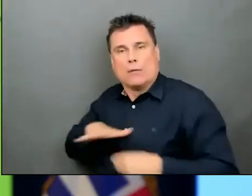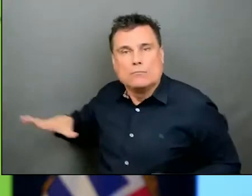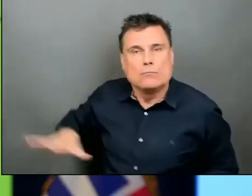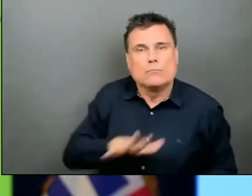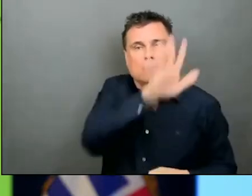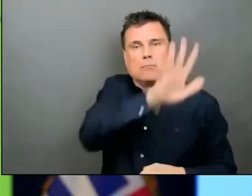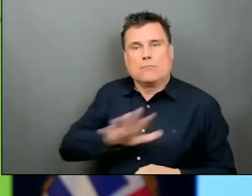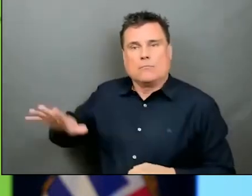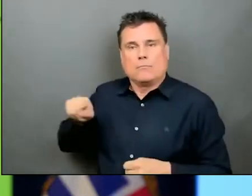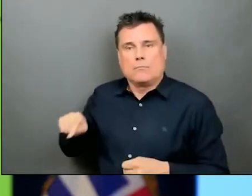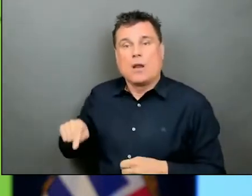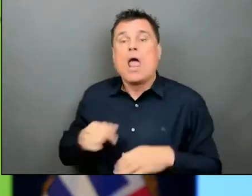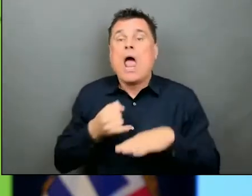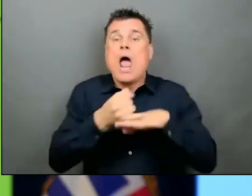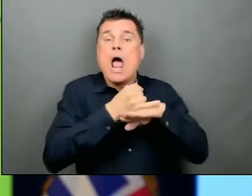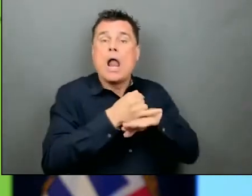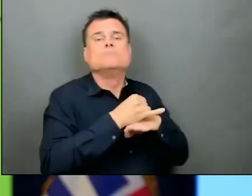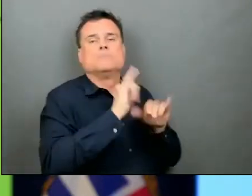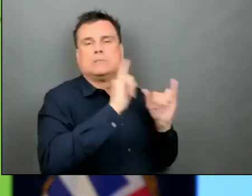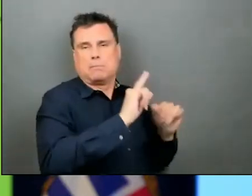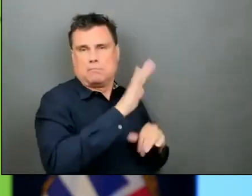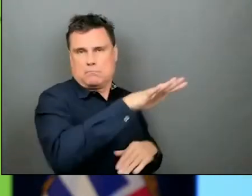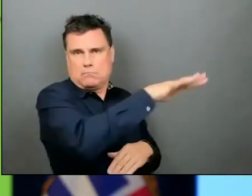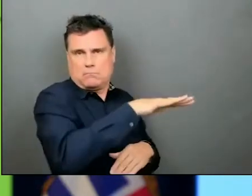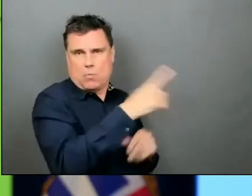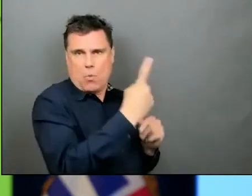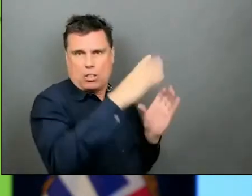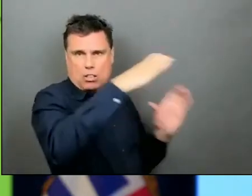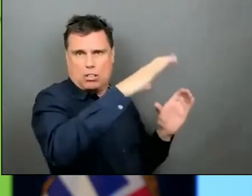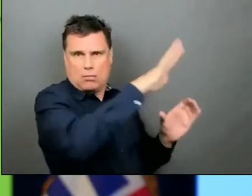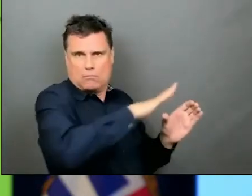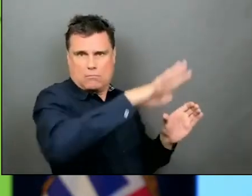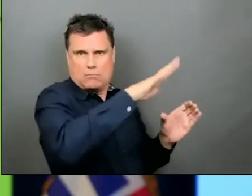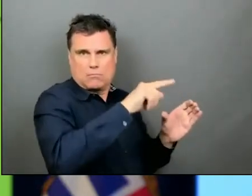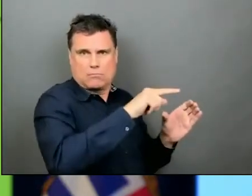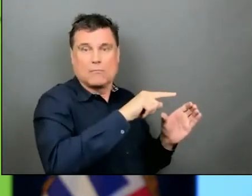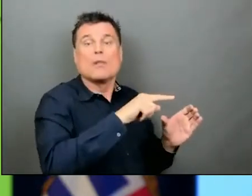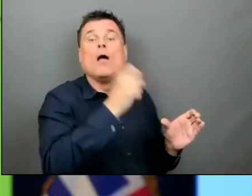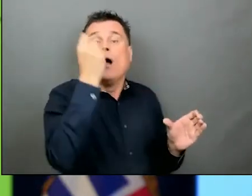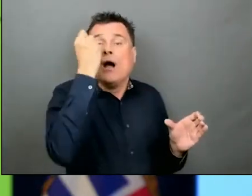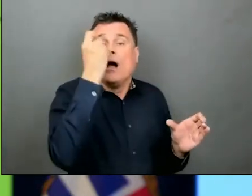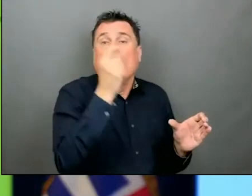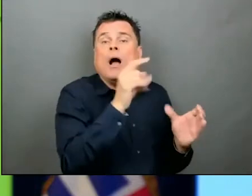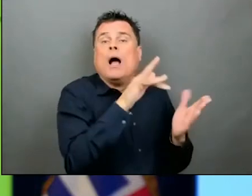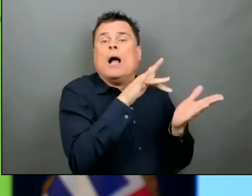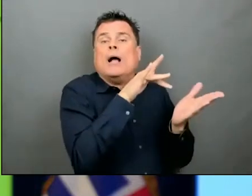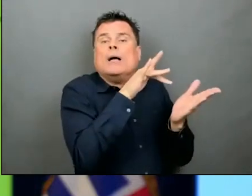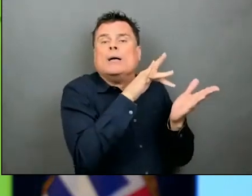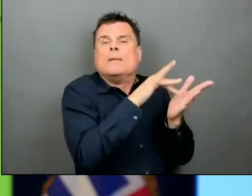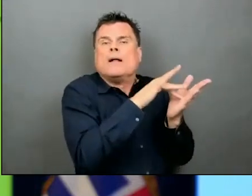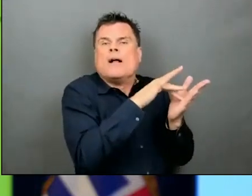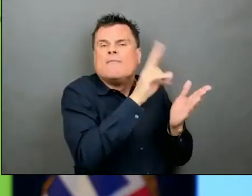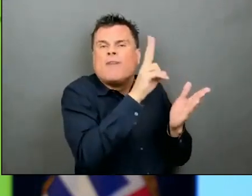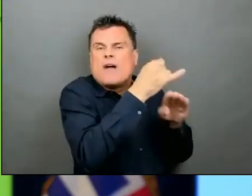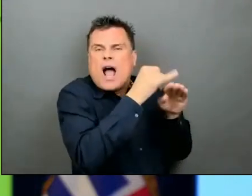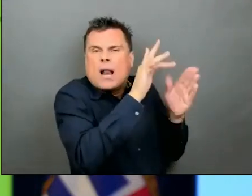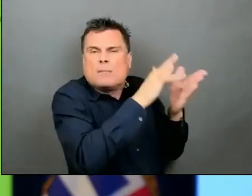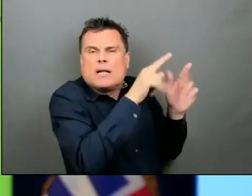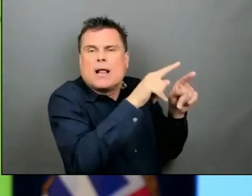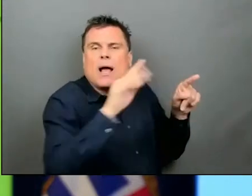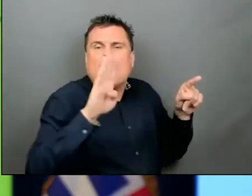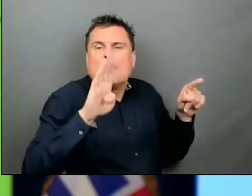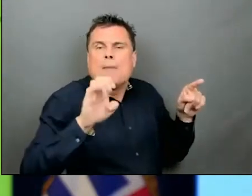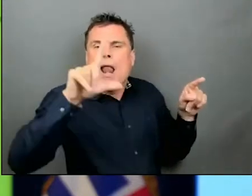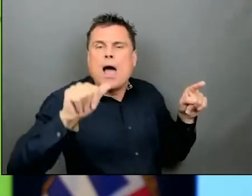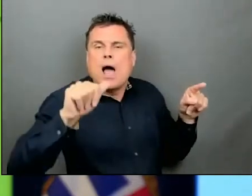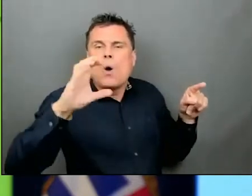Island region will not change, except with some exceptions for the Central Coast, the Bella Coola Valley, and